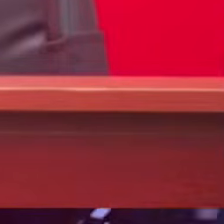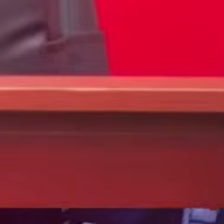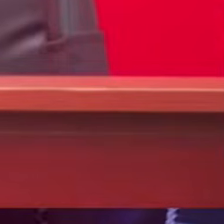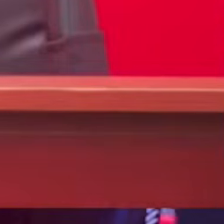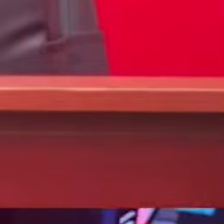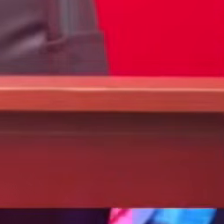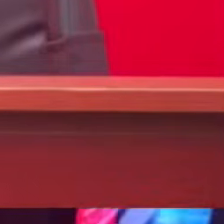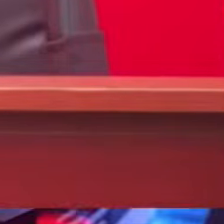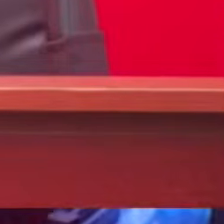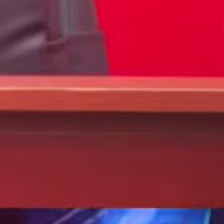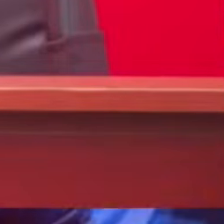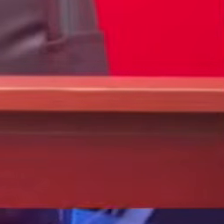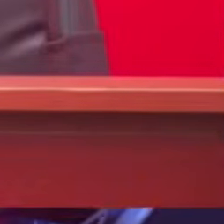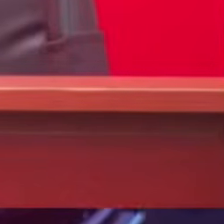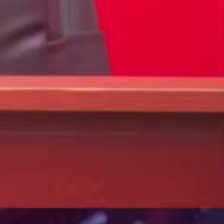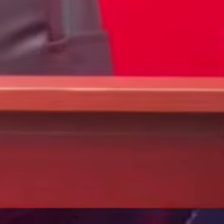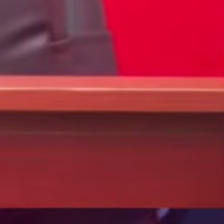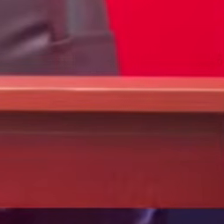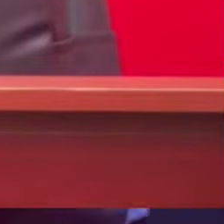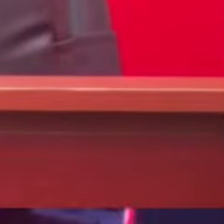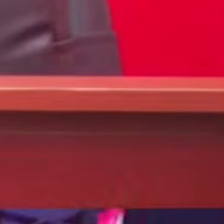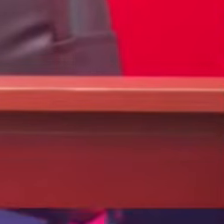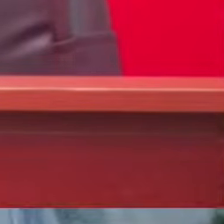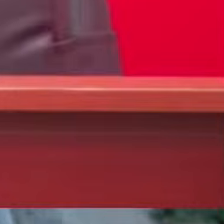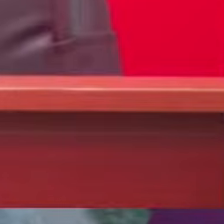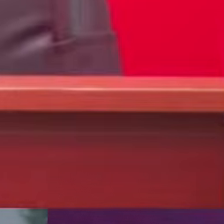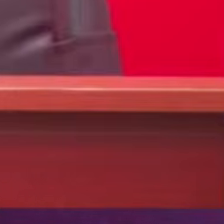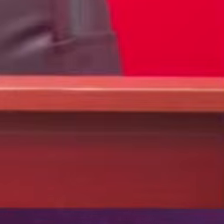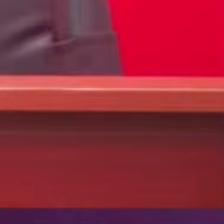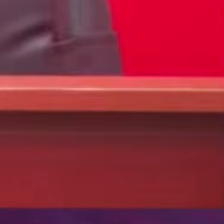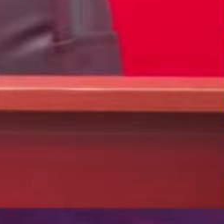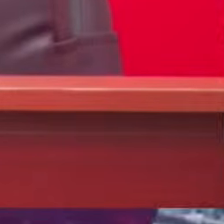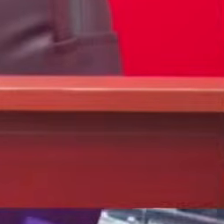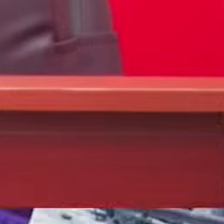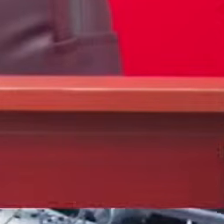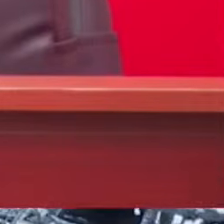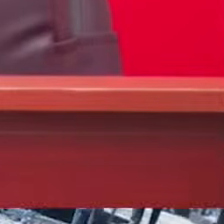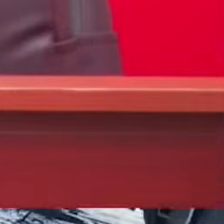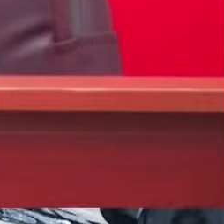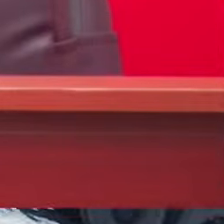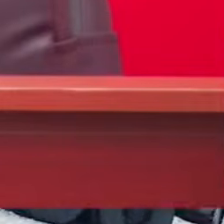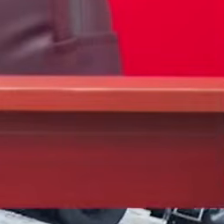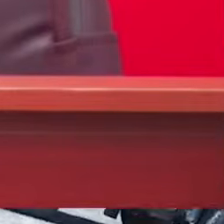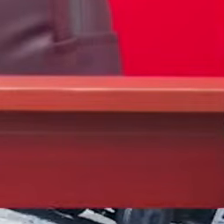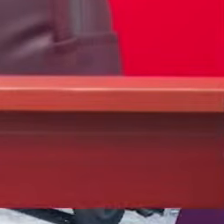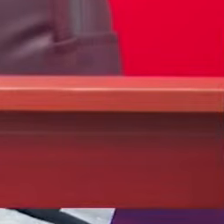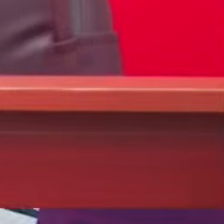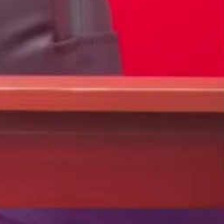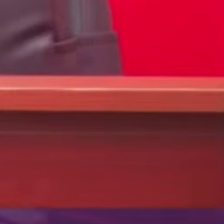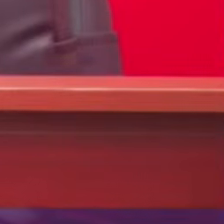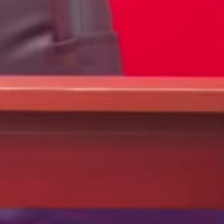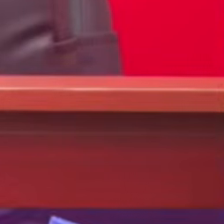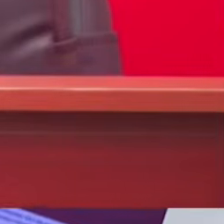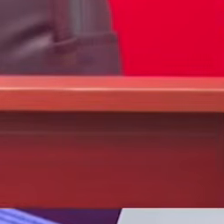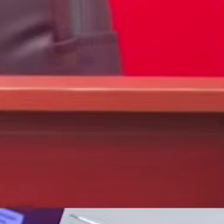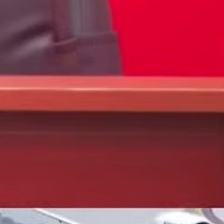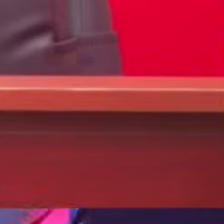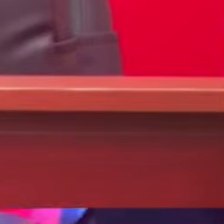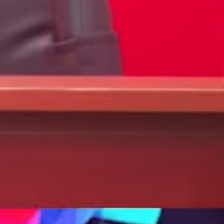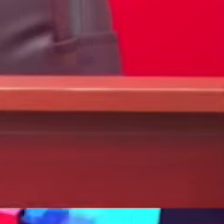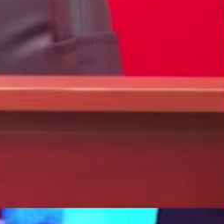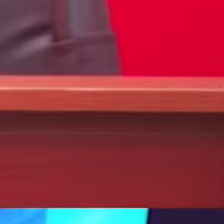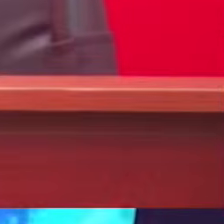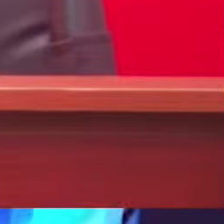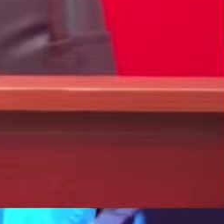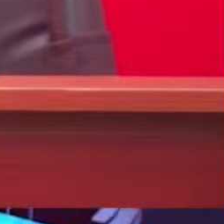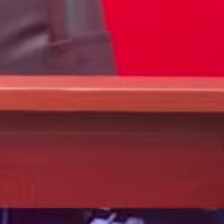a substantive minister. It's not because the current minister acting is not capable, but we know the pressures